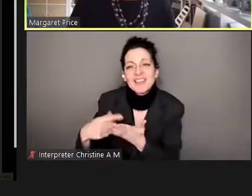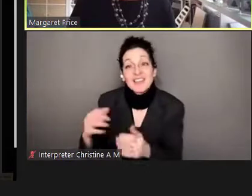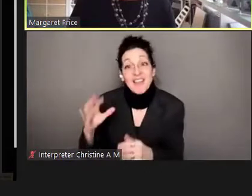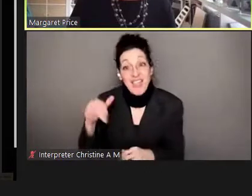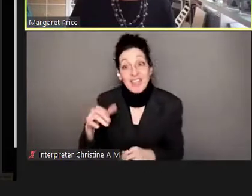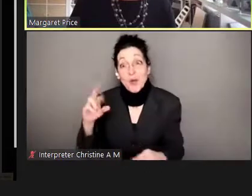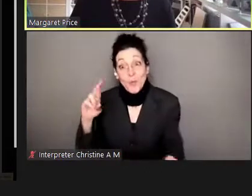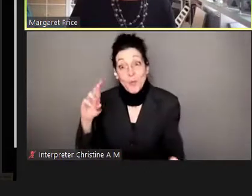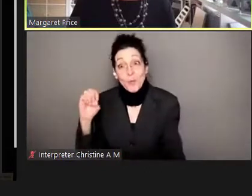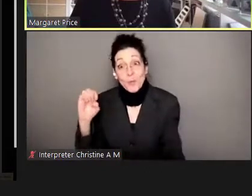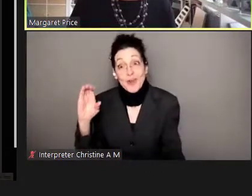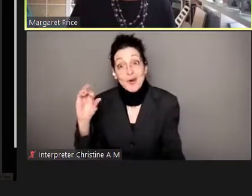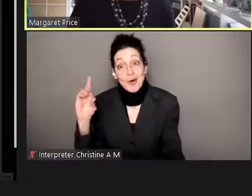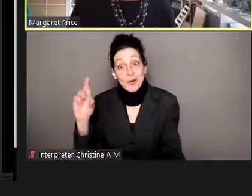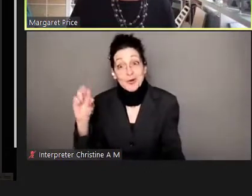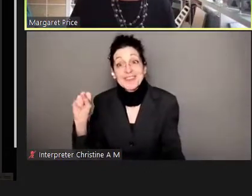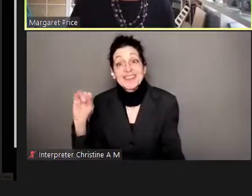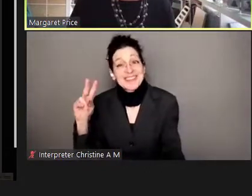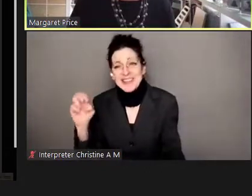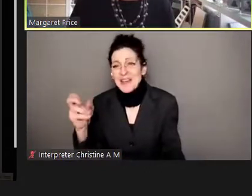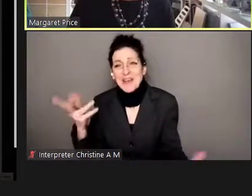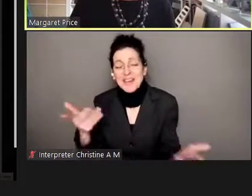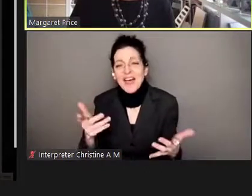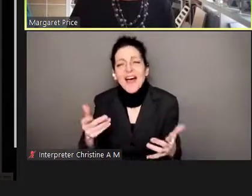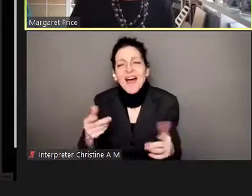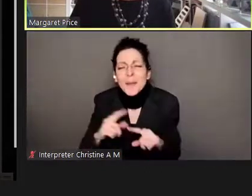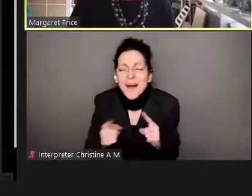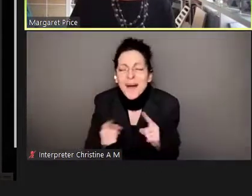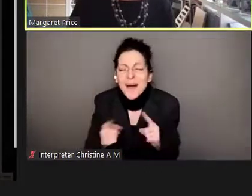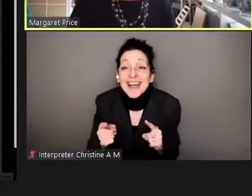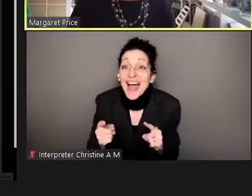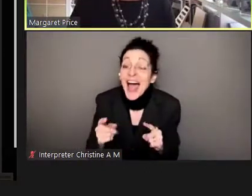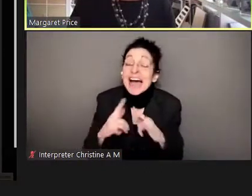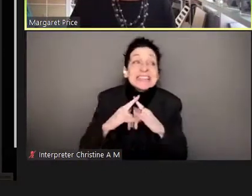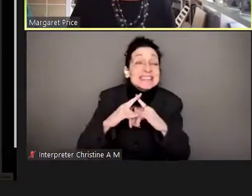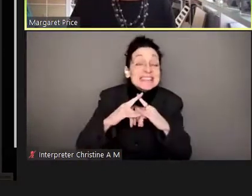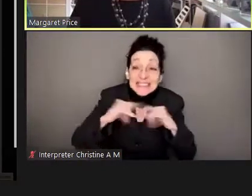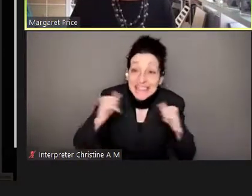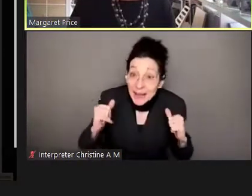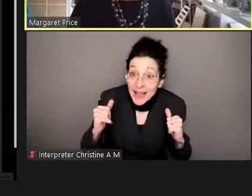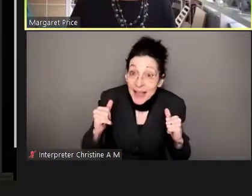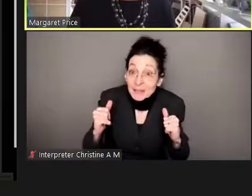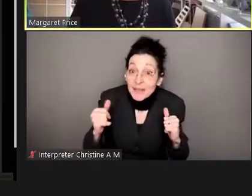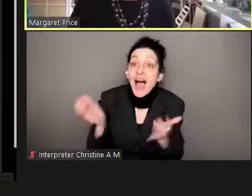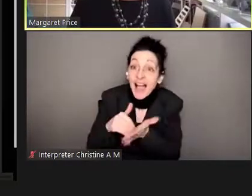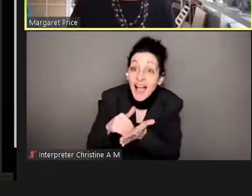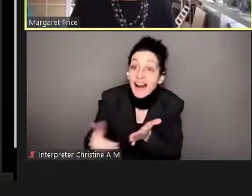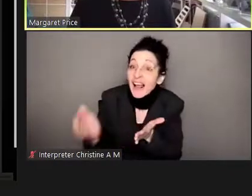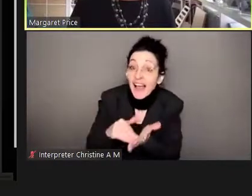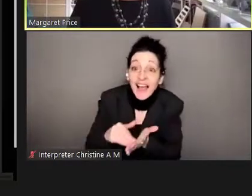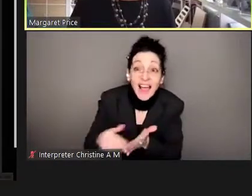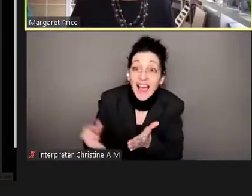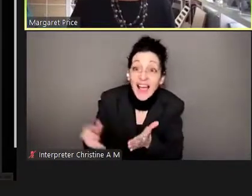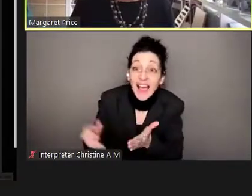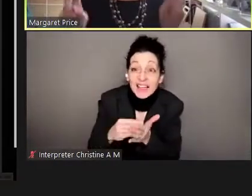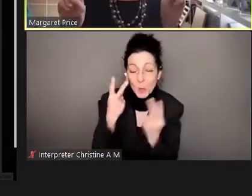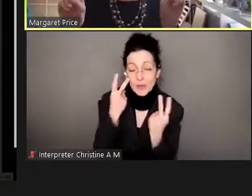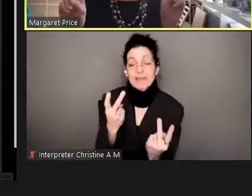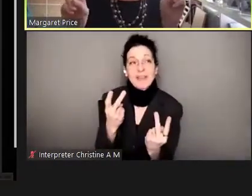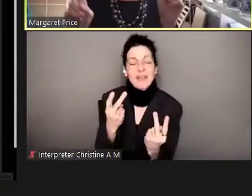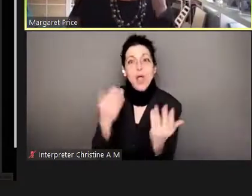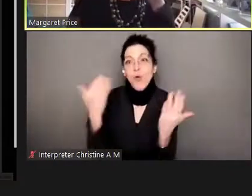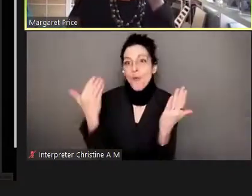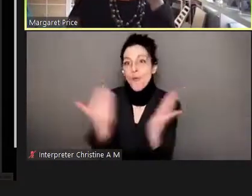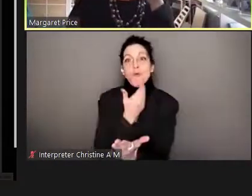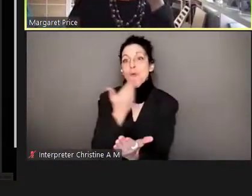much new stuff we always had to say. In every occasion where I've ever used some version of the